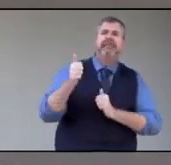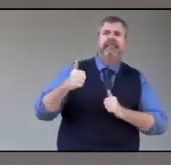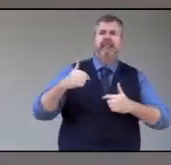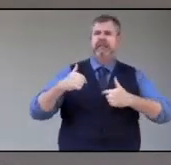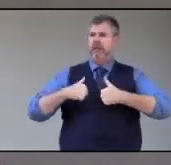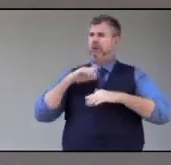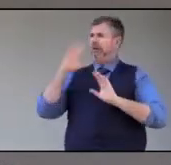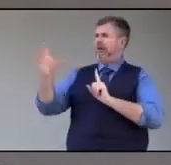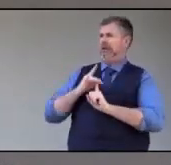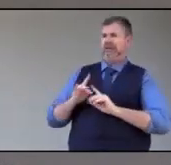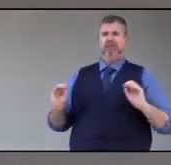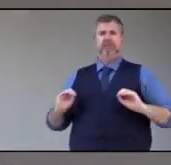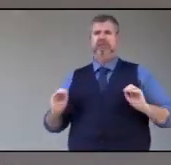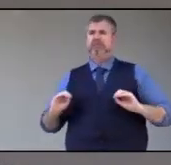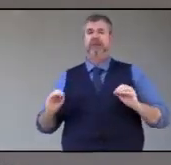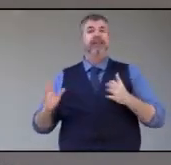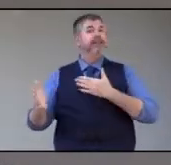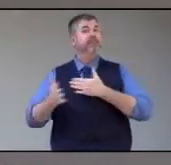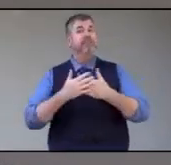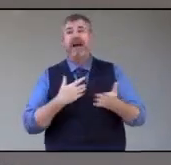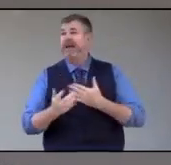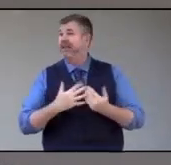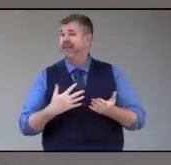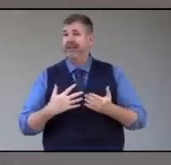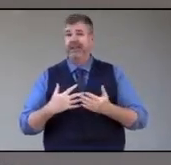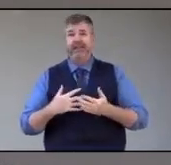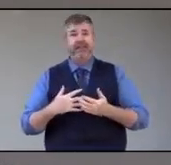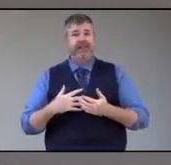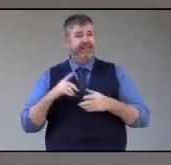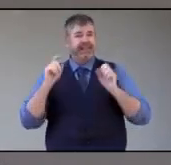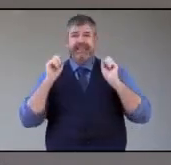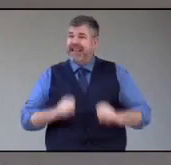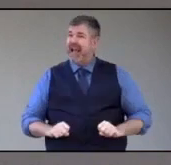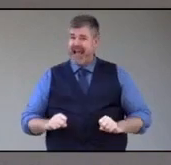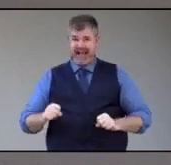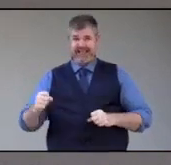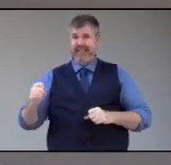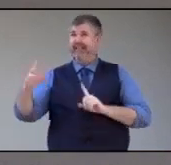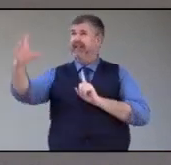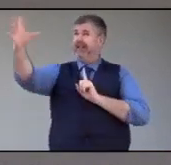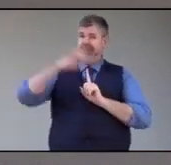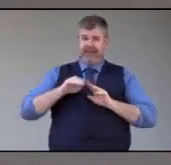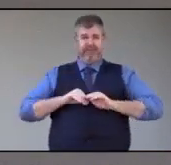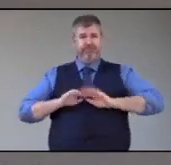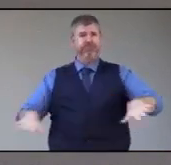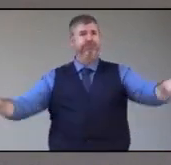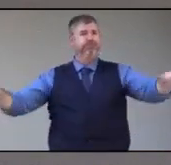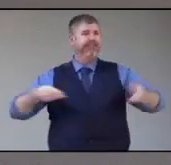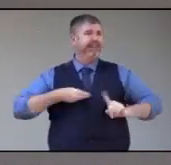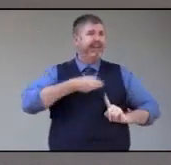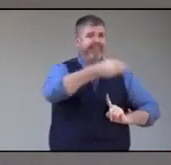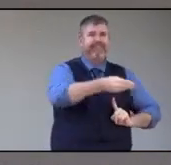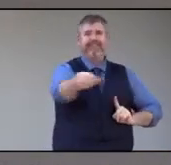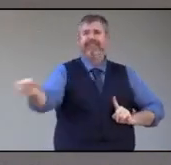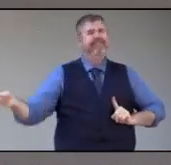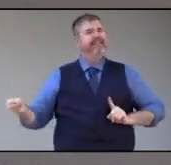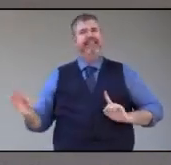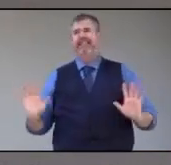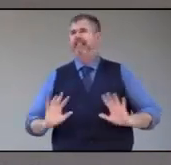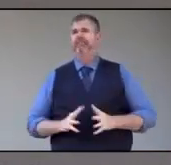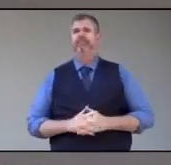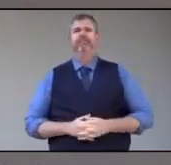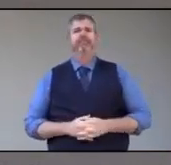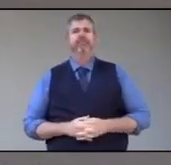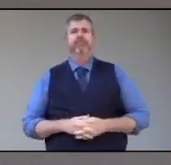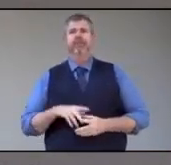to transmit the virus, and this chain of transmission will strain the healthcare system to the point where it